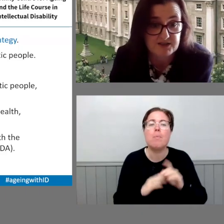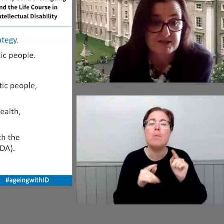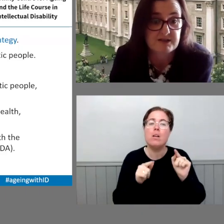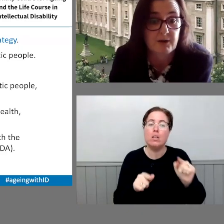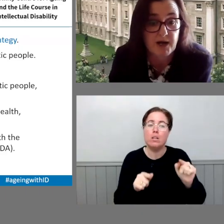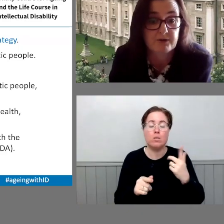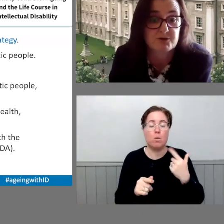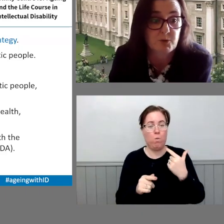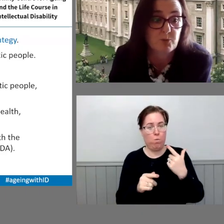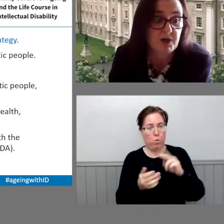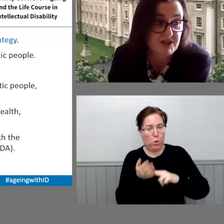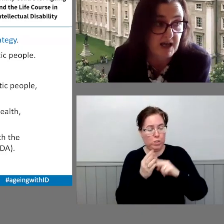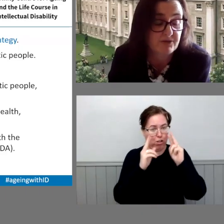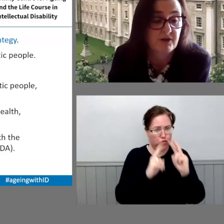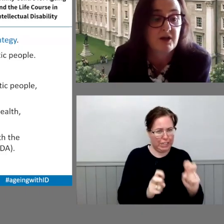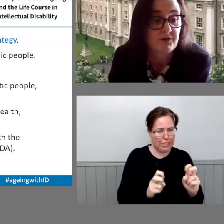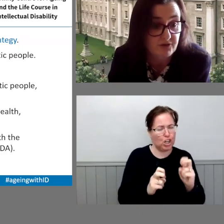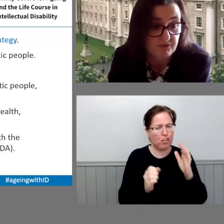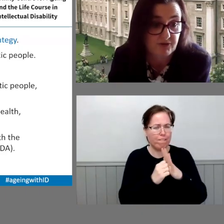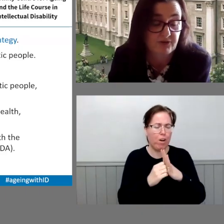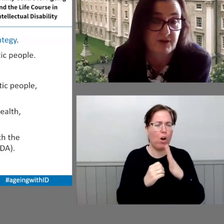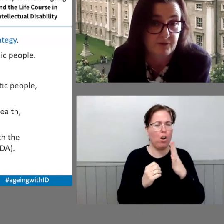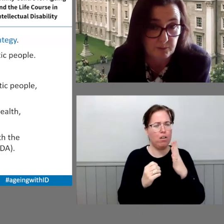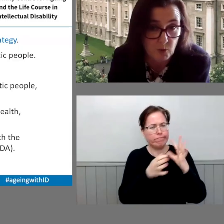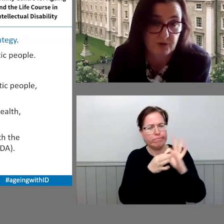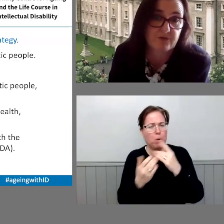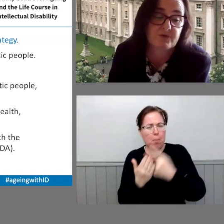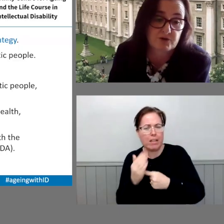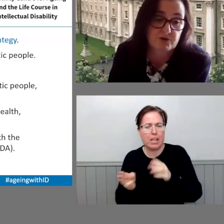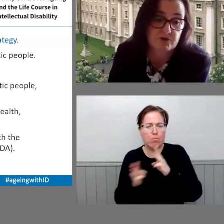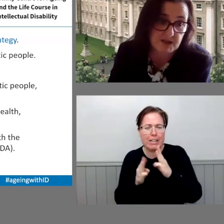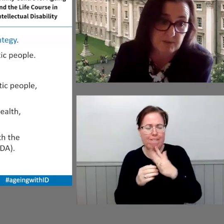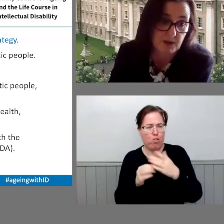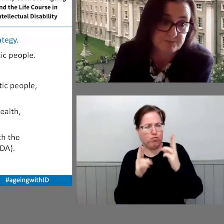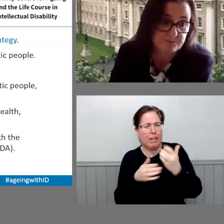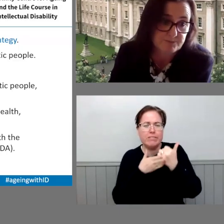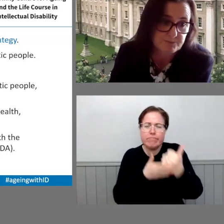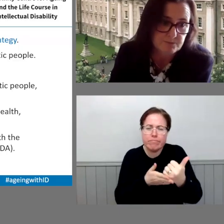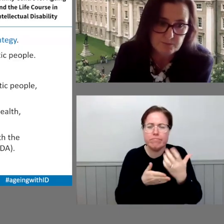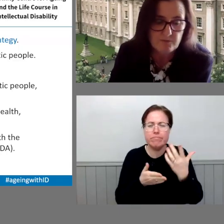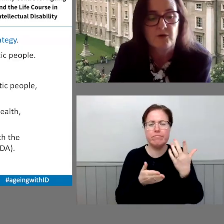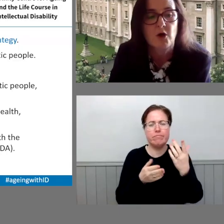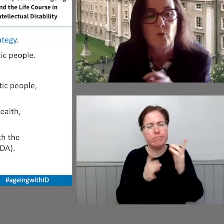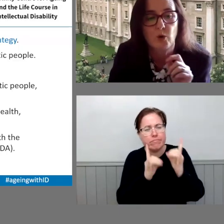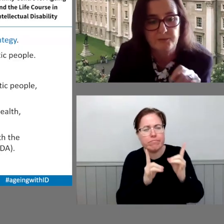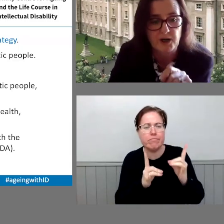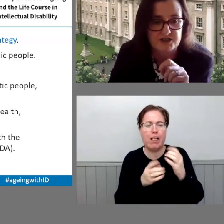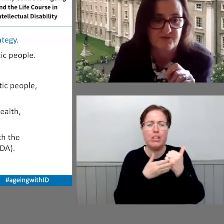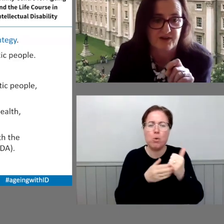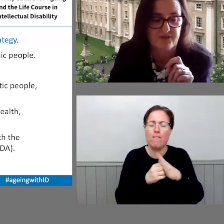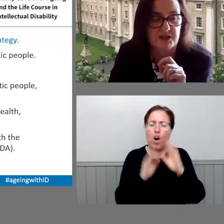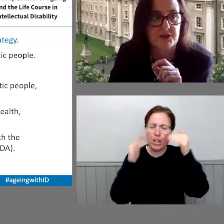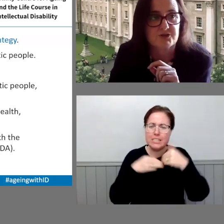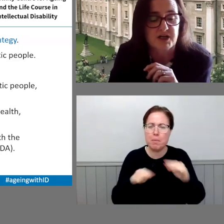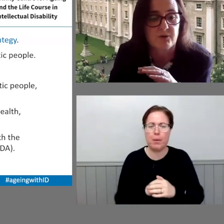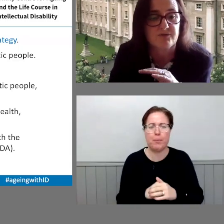and practice around appropriate health, services and supports for autistic people. One part